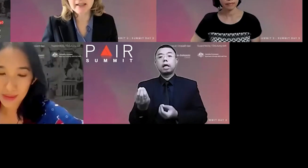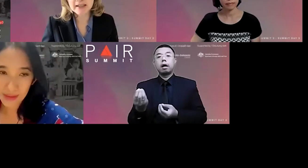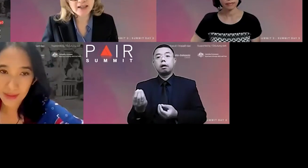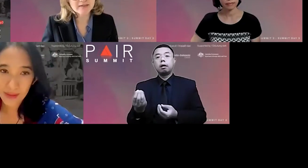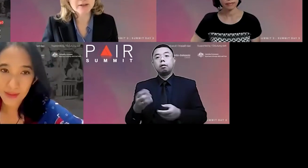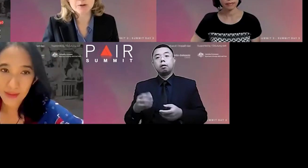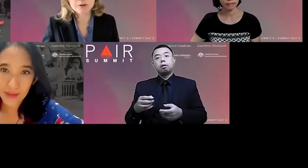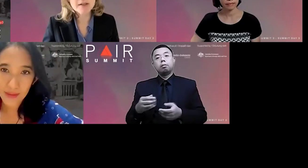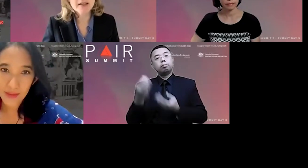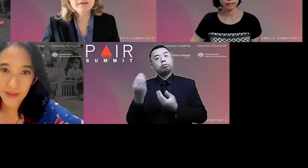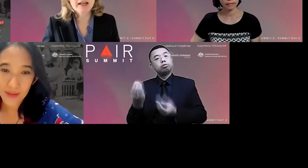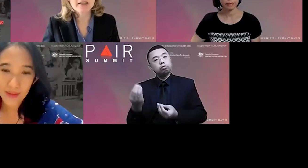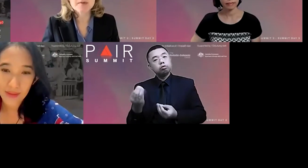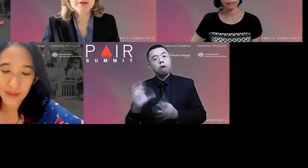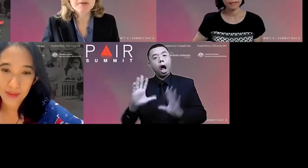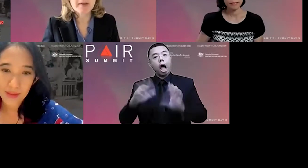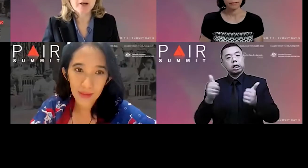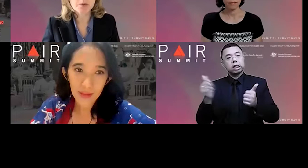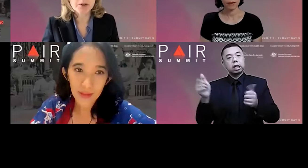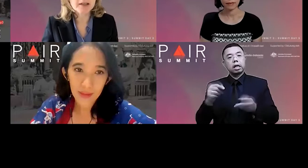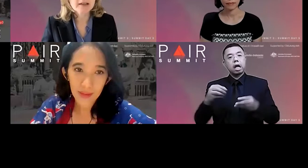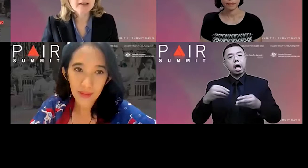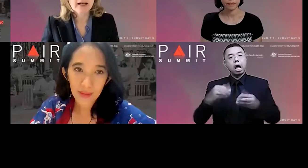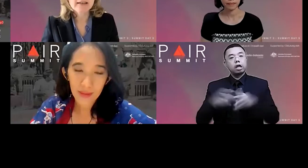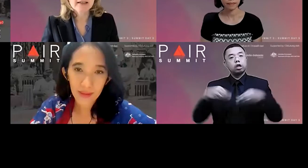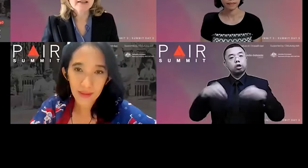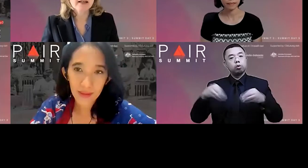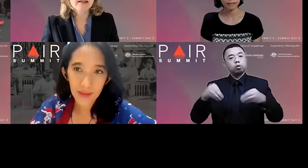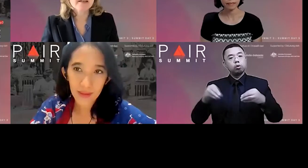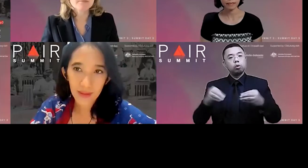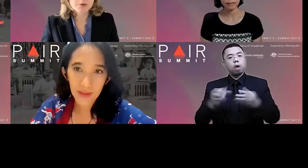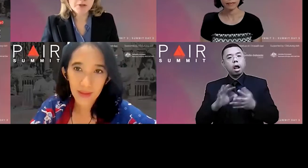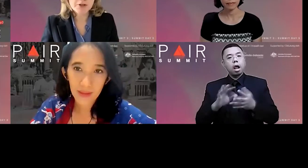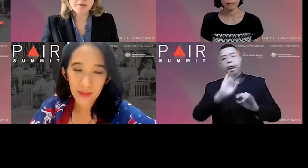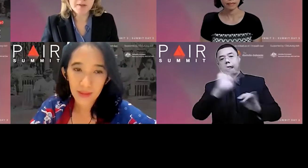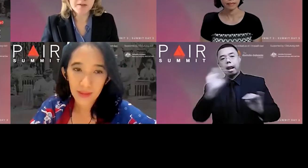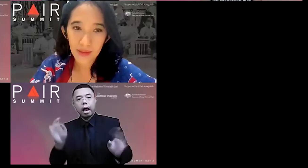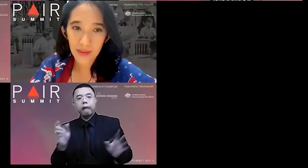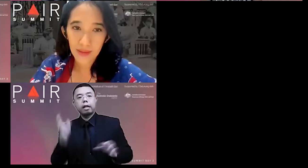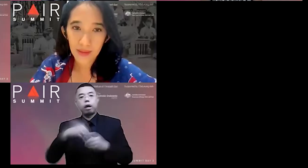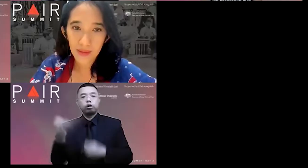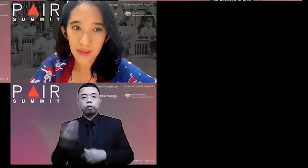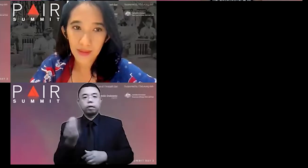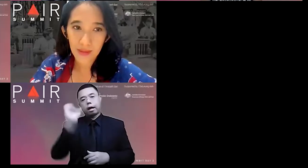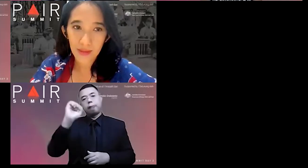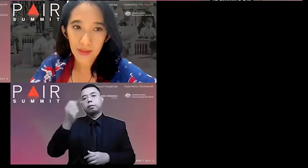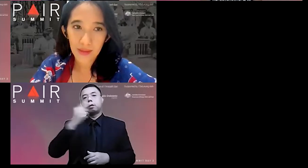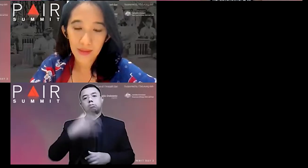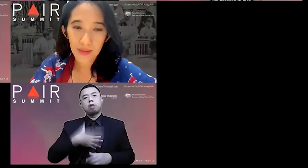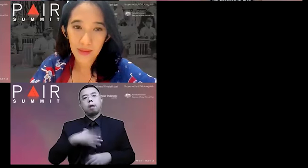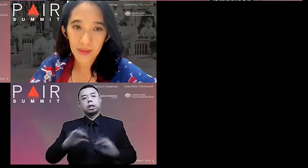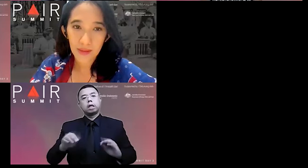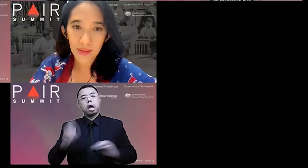for their livelihoods found themselves without work. And then there are the multitude of businesses that feed into the